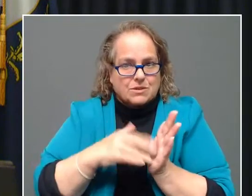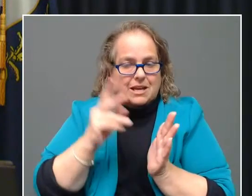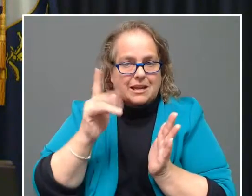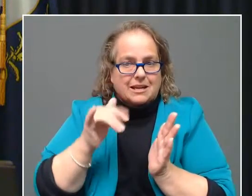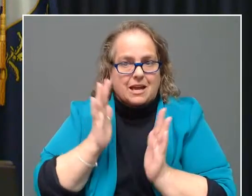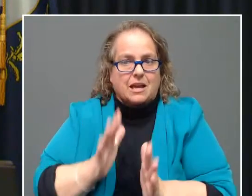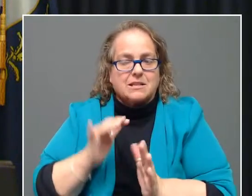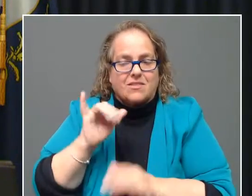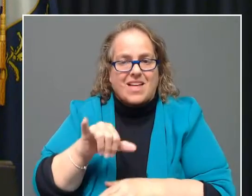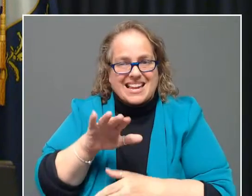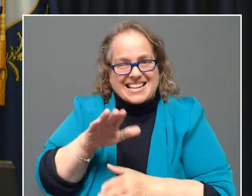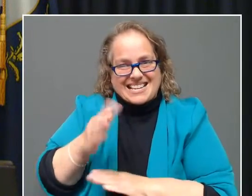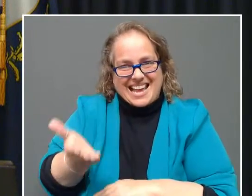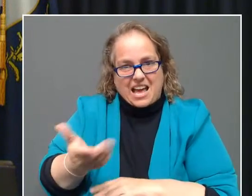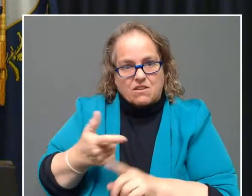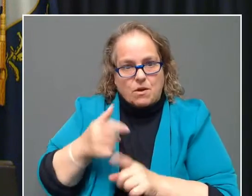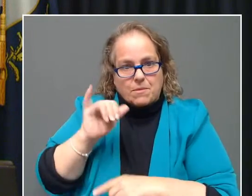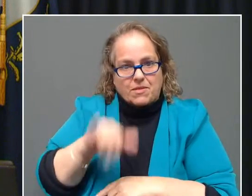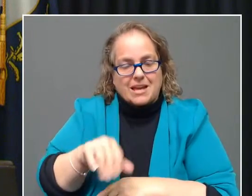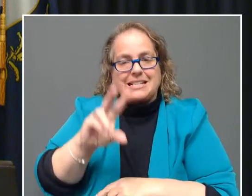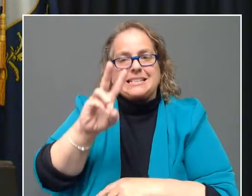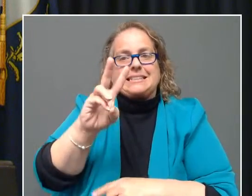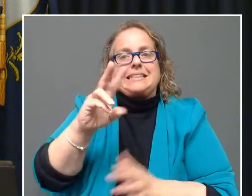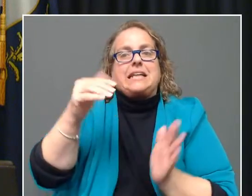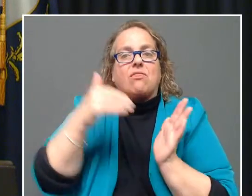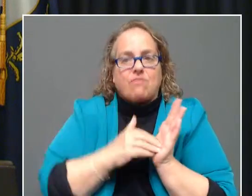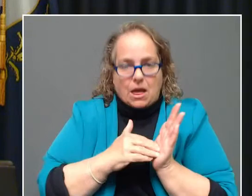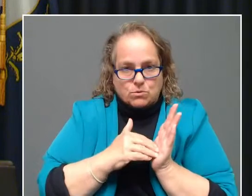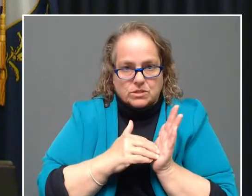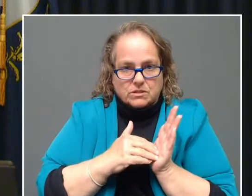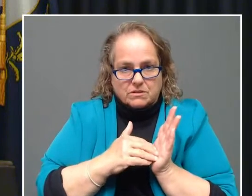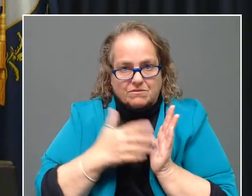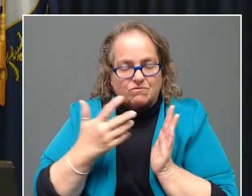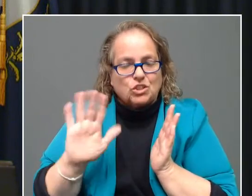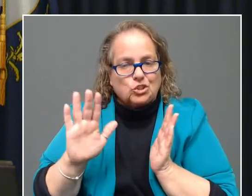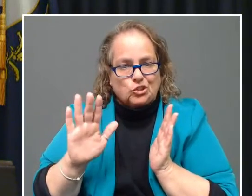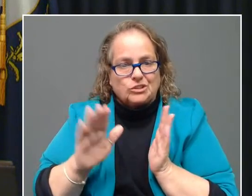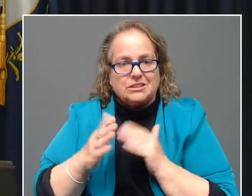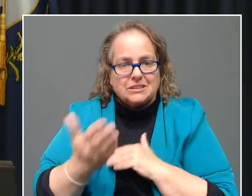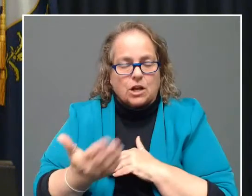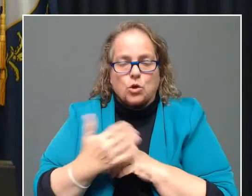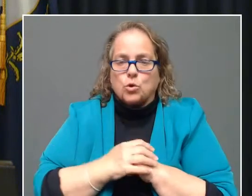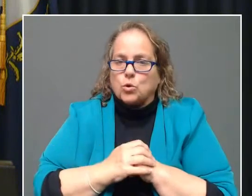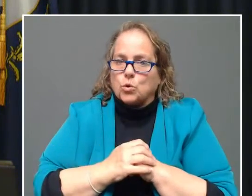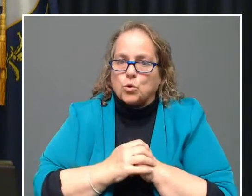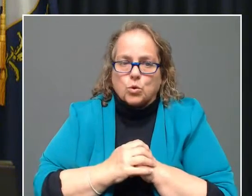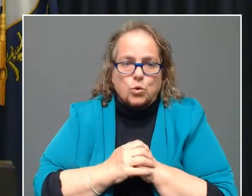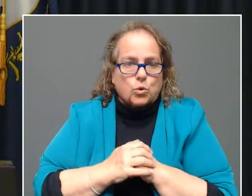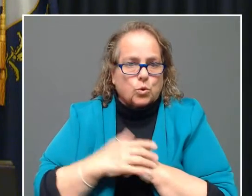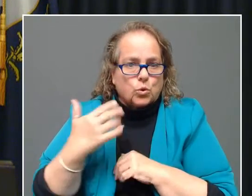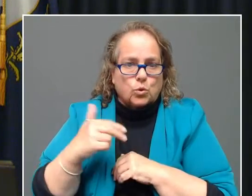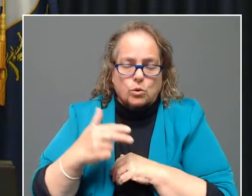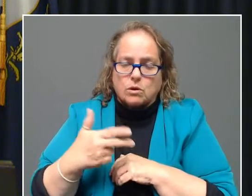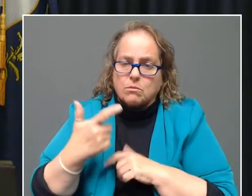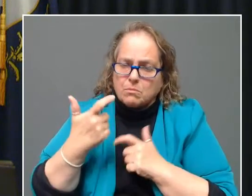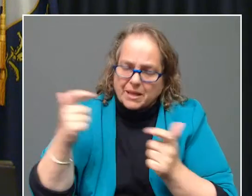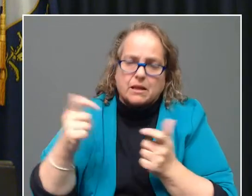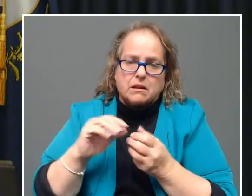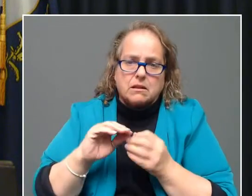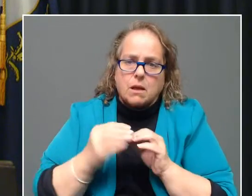epidemic. 6,000. It is staggering. And